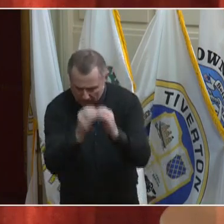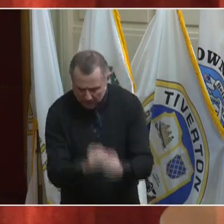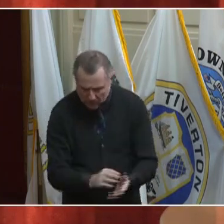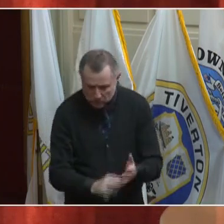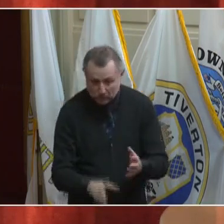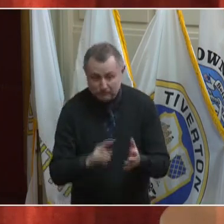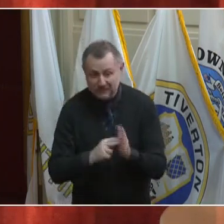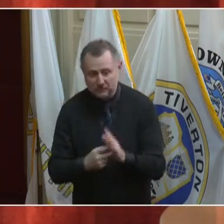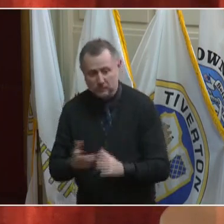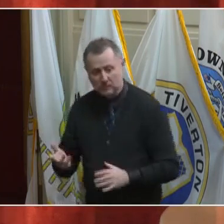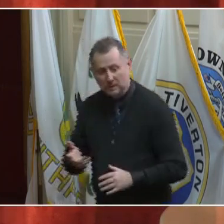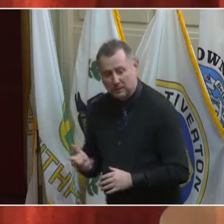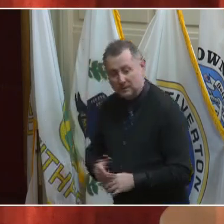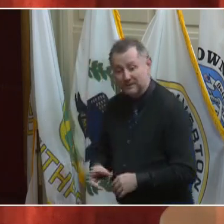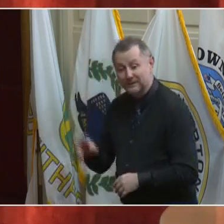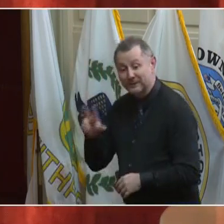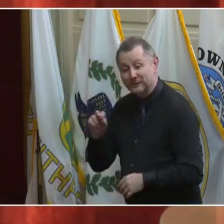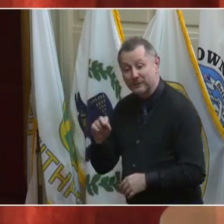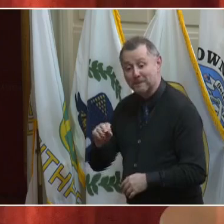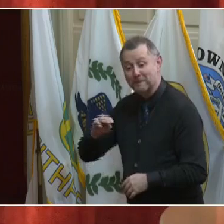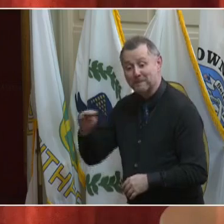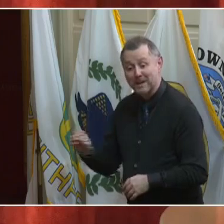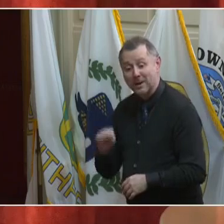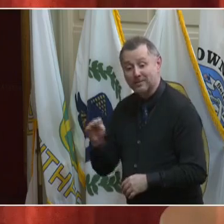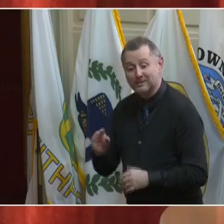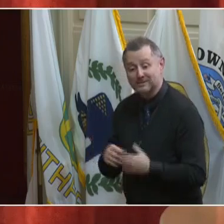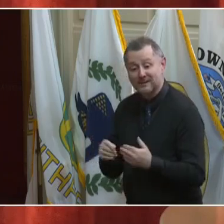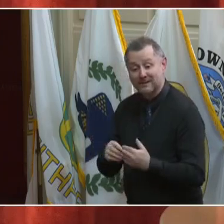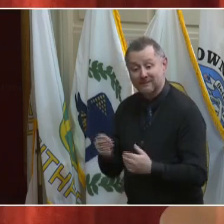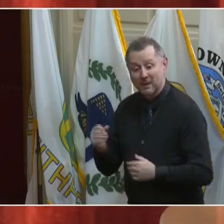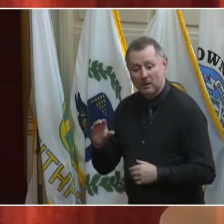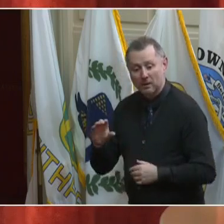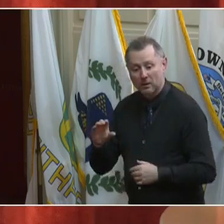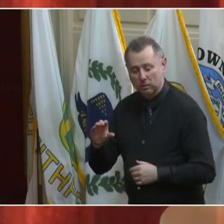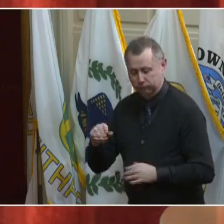approximately $30 million to traditional public schools.